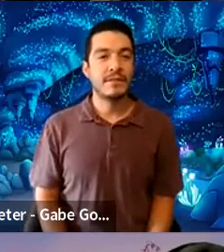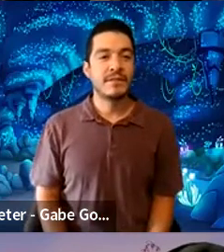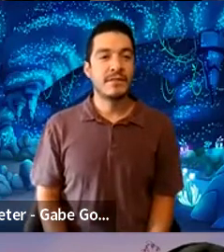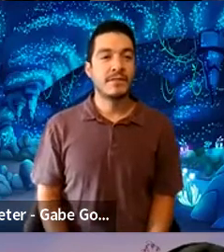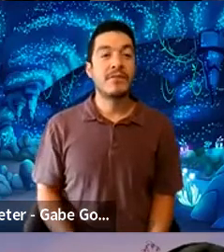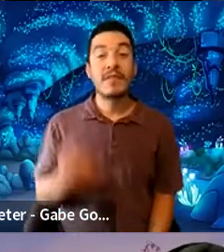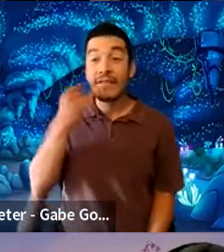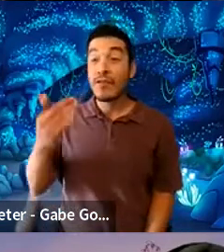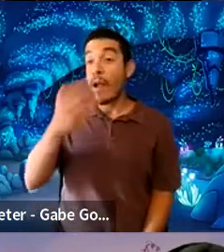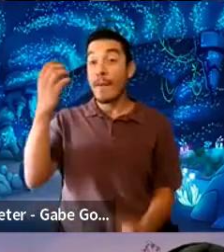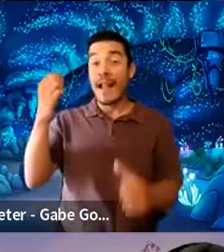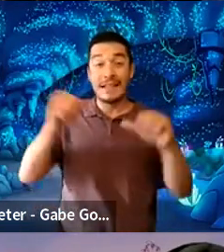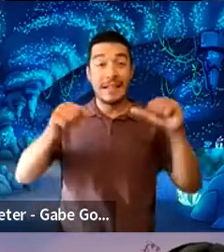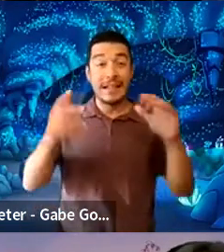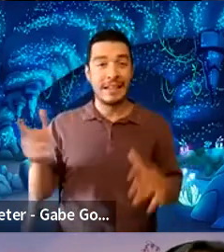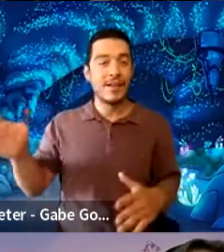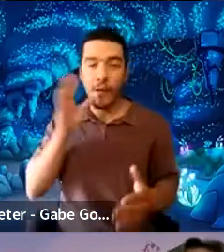scientist, he would be her Igor.